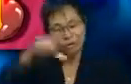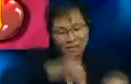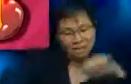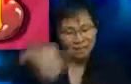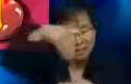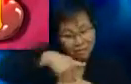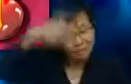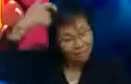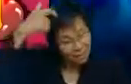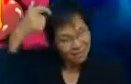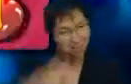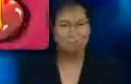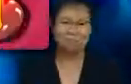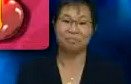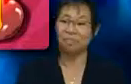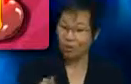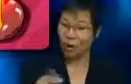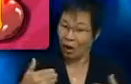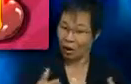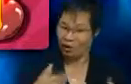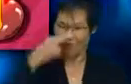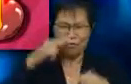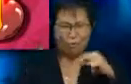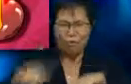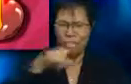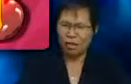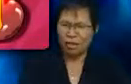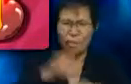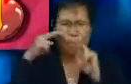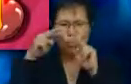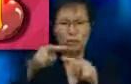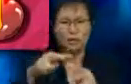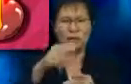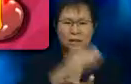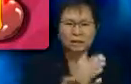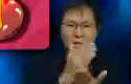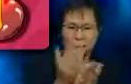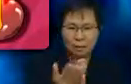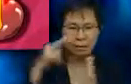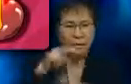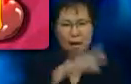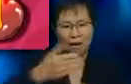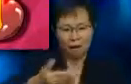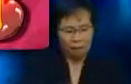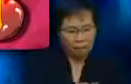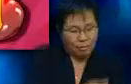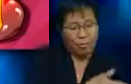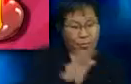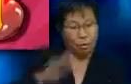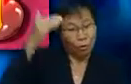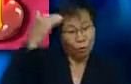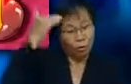mind. You will have a fun time watching the segment and enhancing your knowledge on